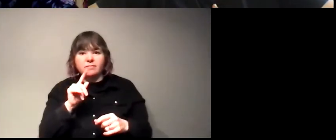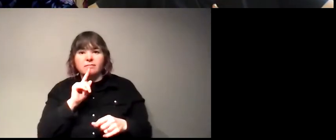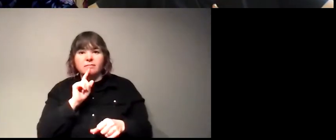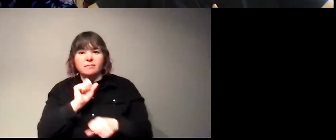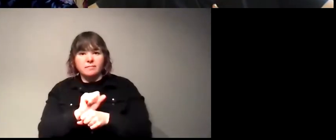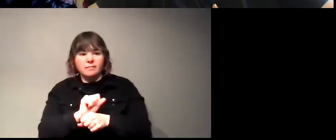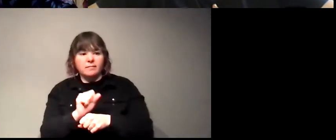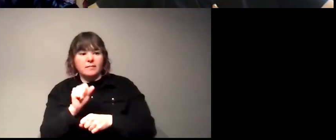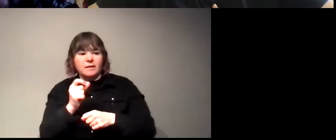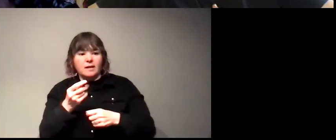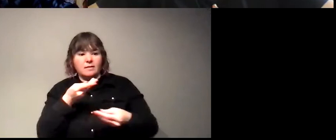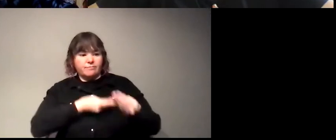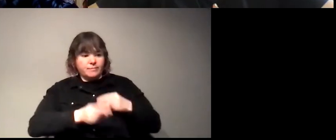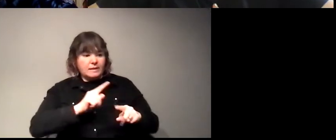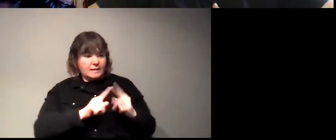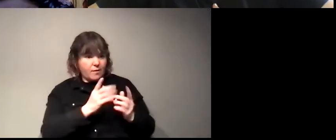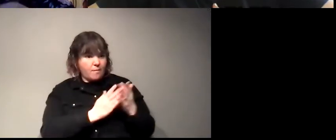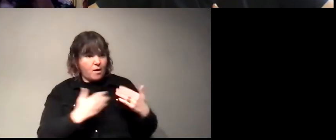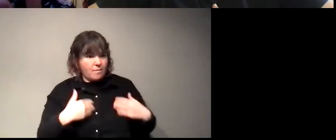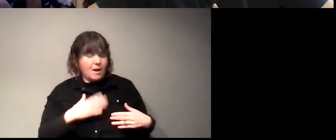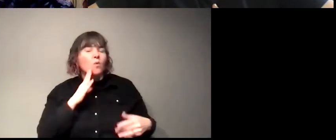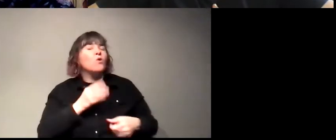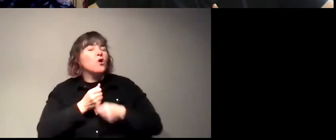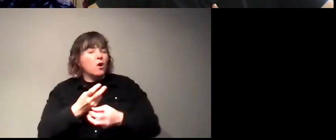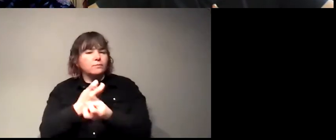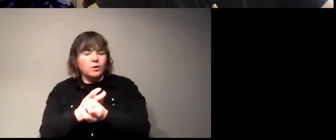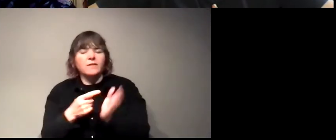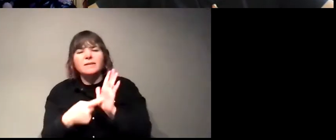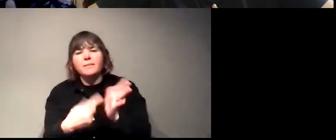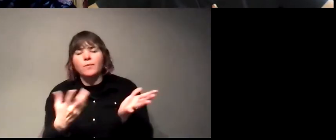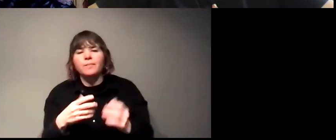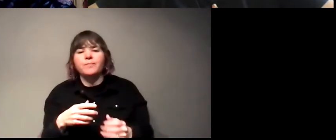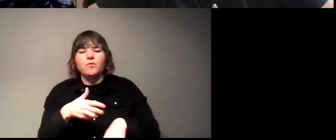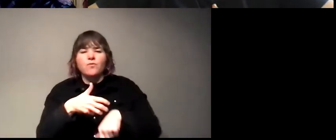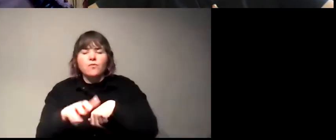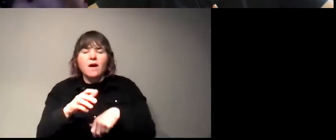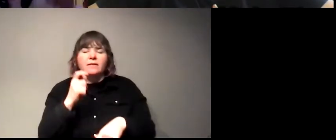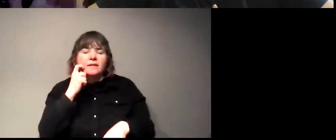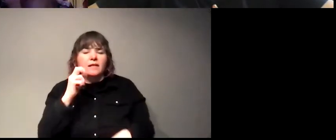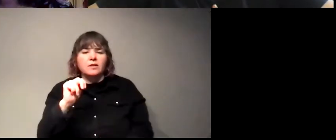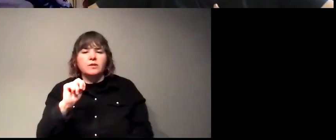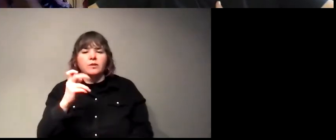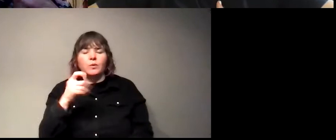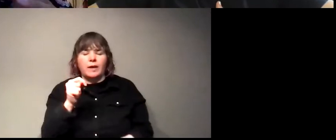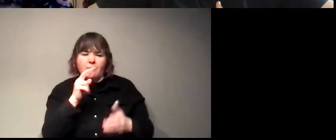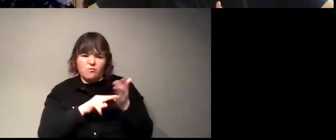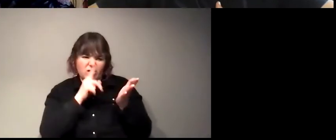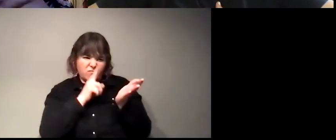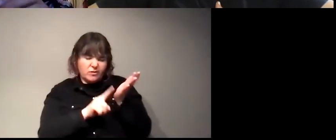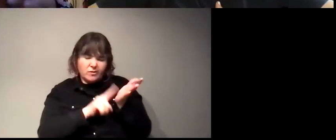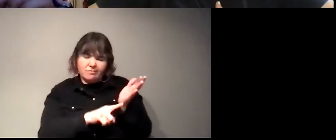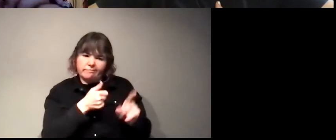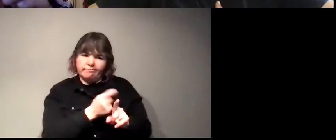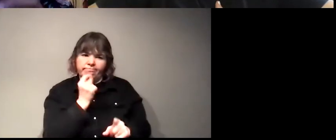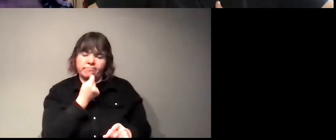part of their body, it would poison them. A good example of that is the rough-skinned newt. I've been reading up on them because they're just really cool.